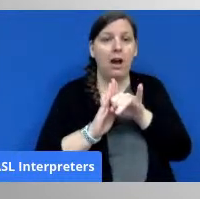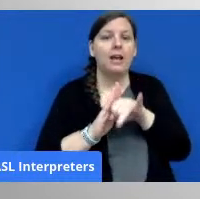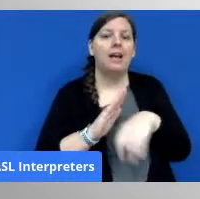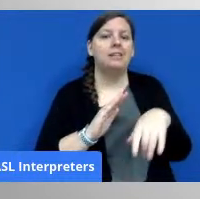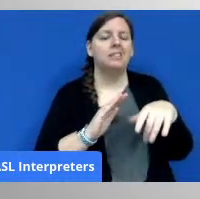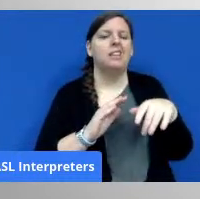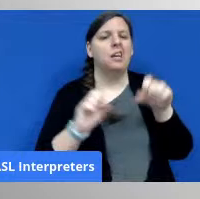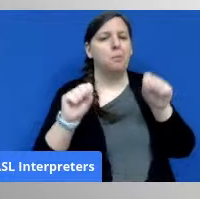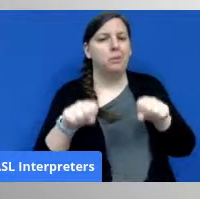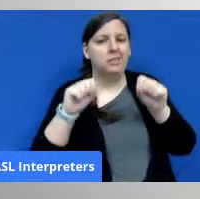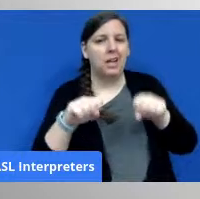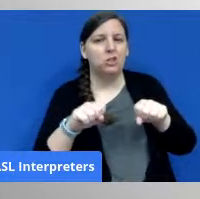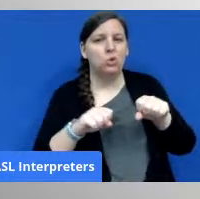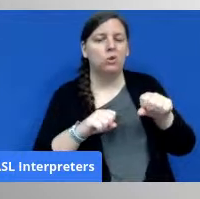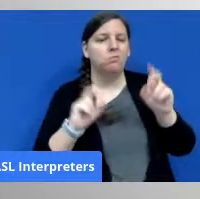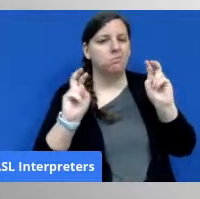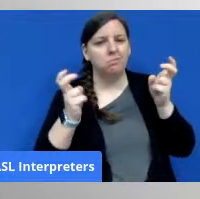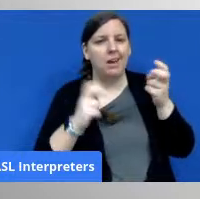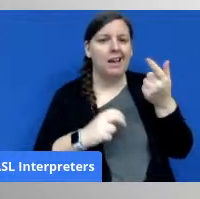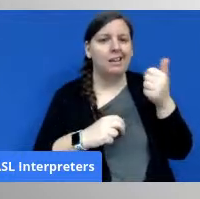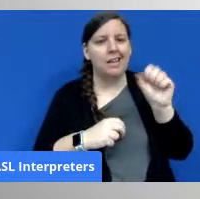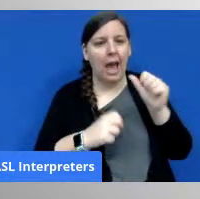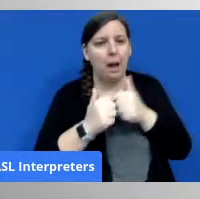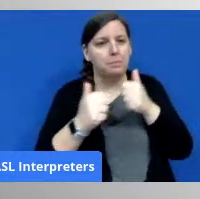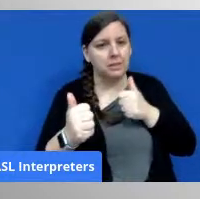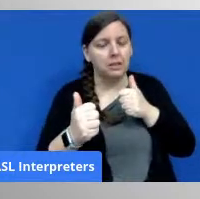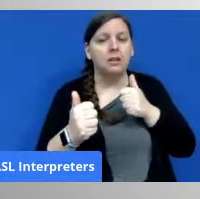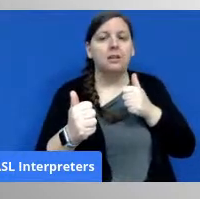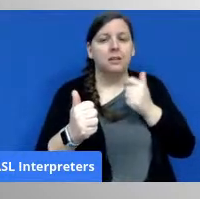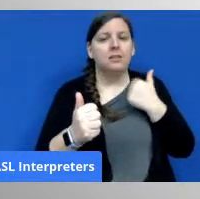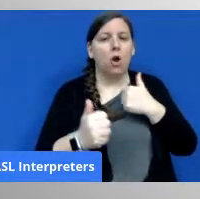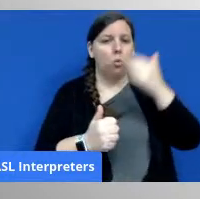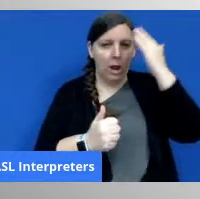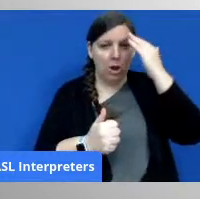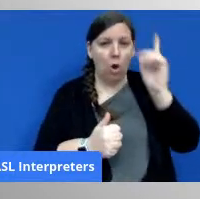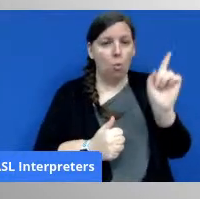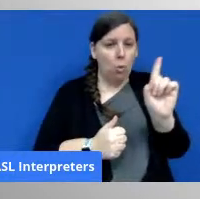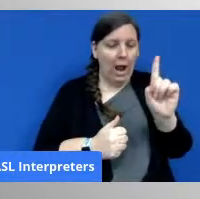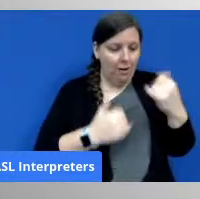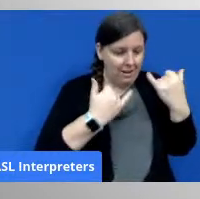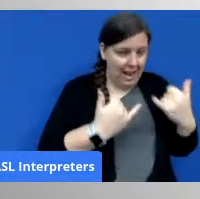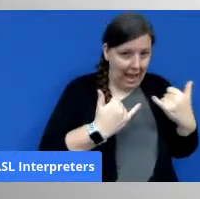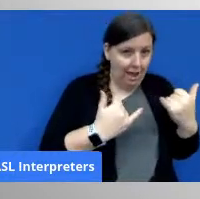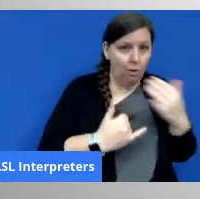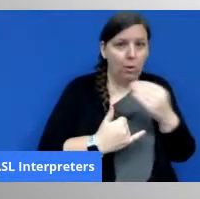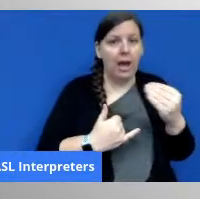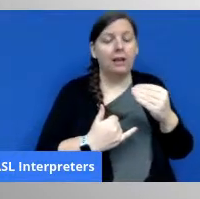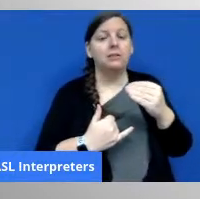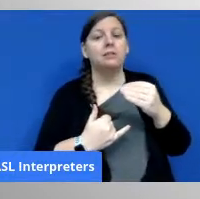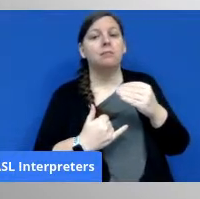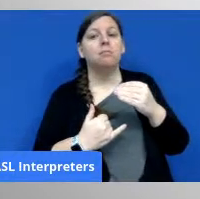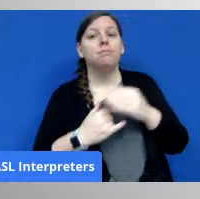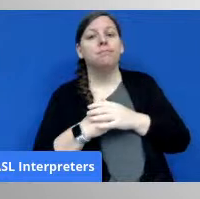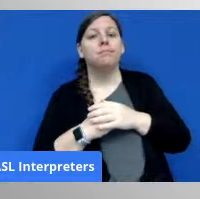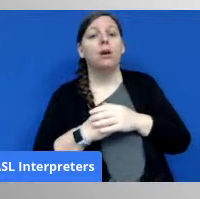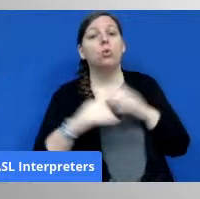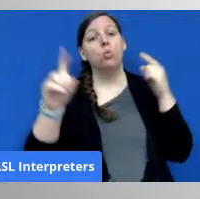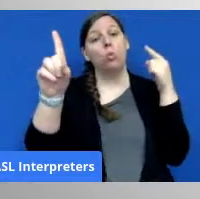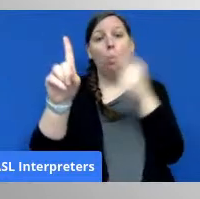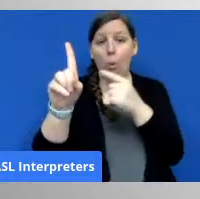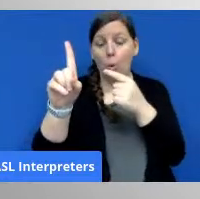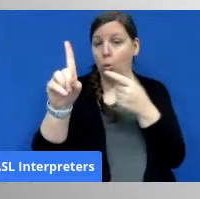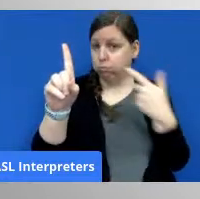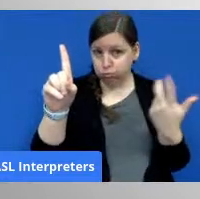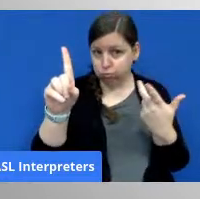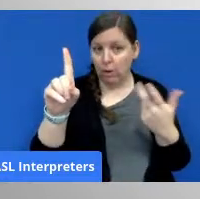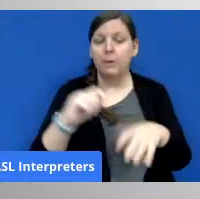gaps. And so if we know that this is where we currently stand, this is ideally where we would like to see ourselves going, then